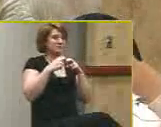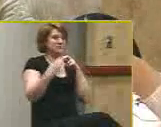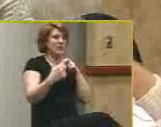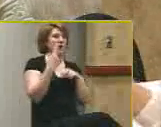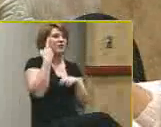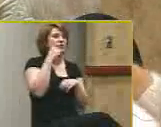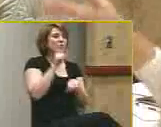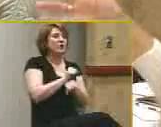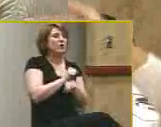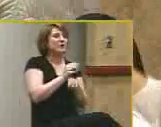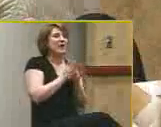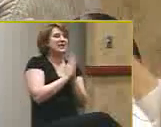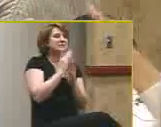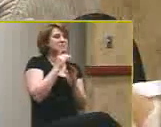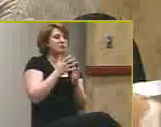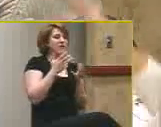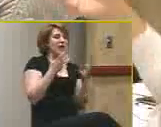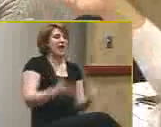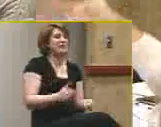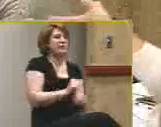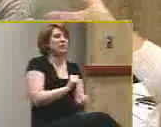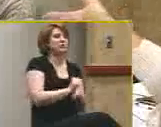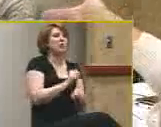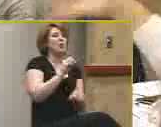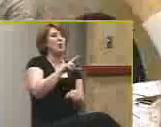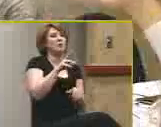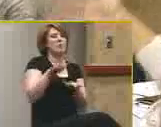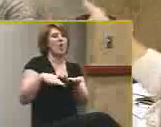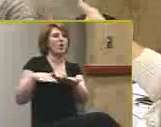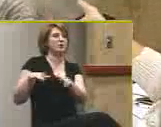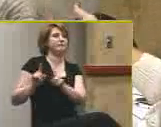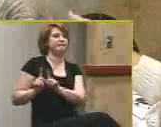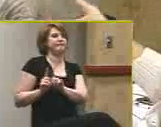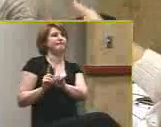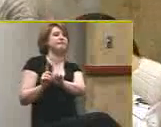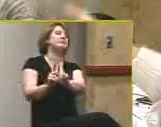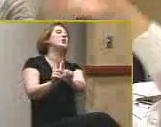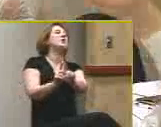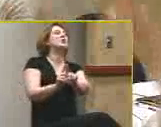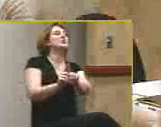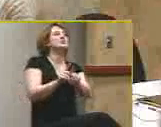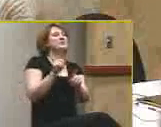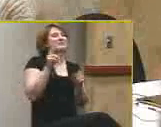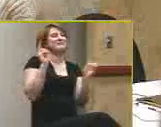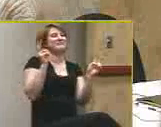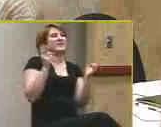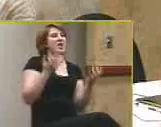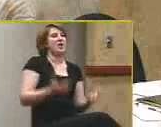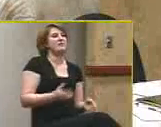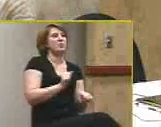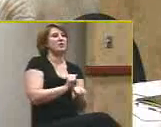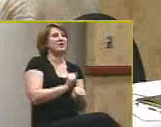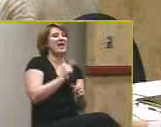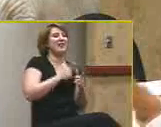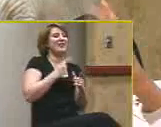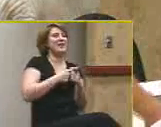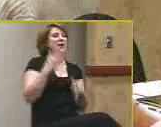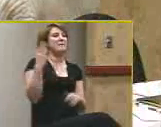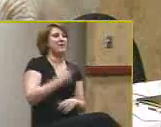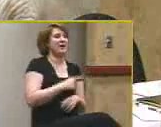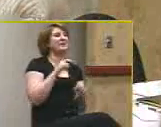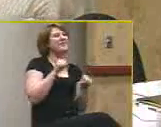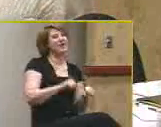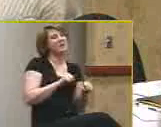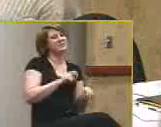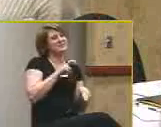a little bit of heavy work or a walk. So we take them for a walk, so they do a little heavy work, and then they come back and they sit down. So we can